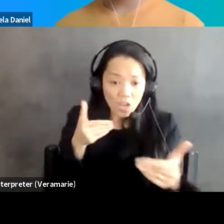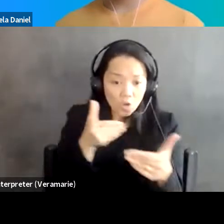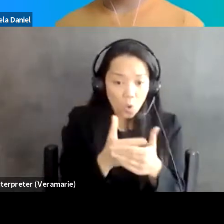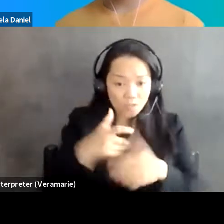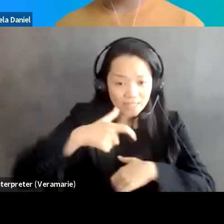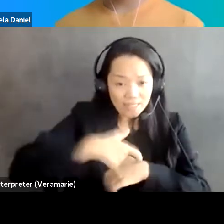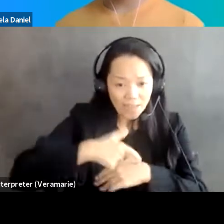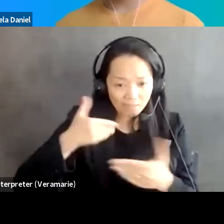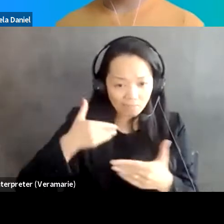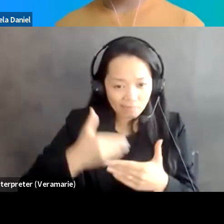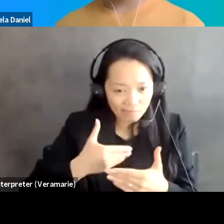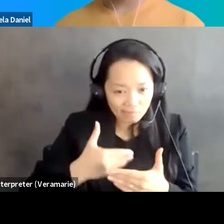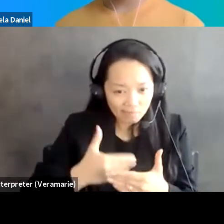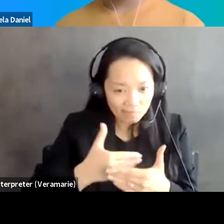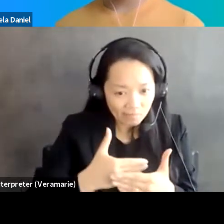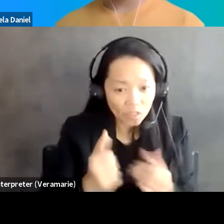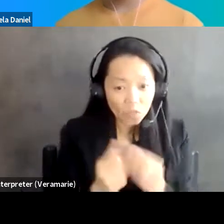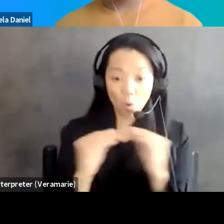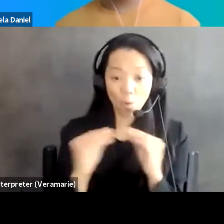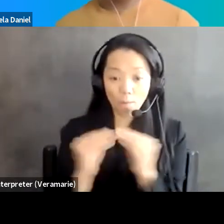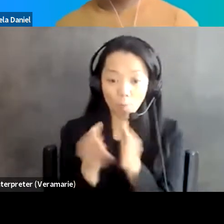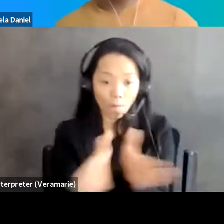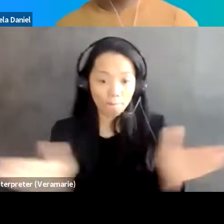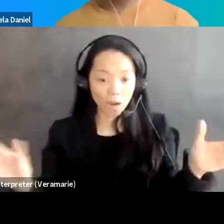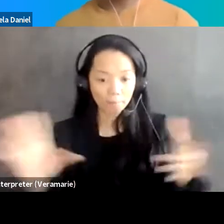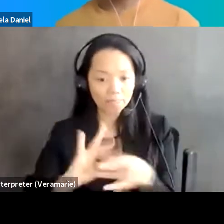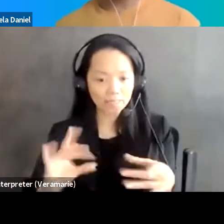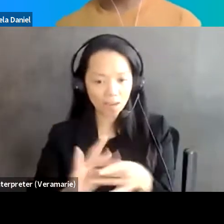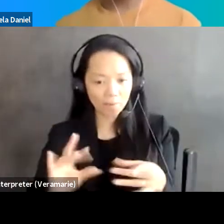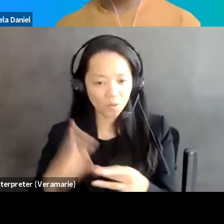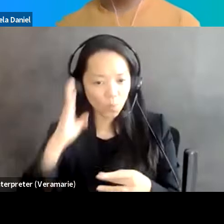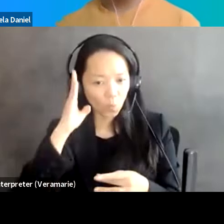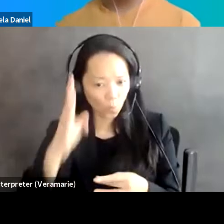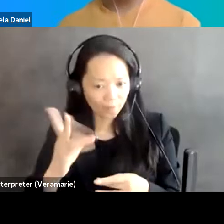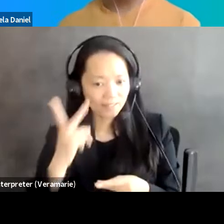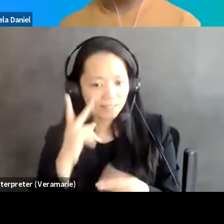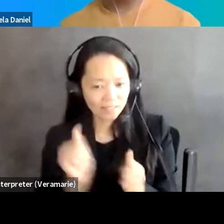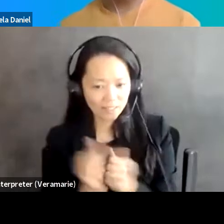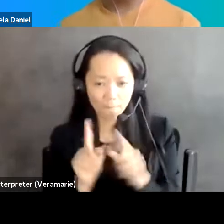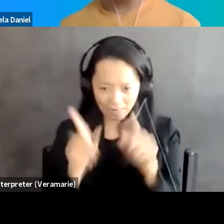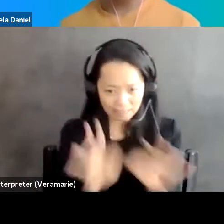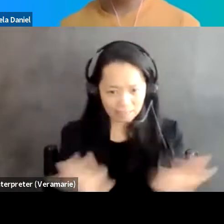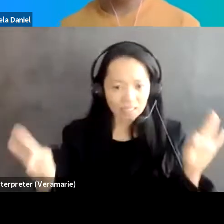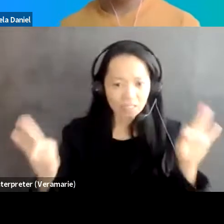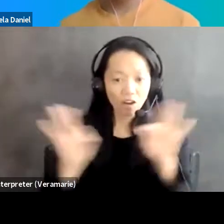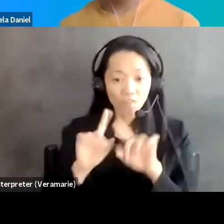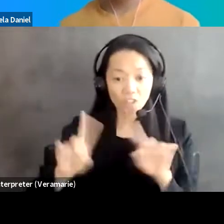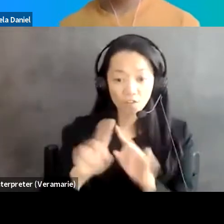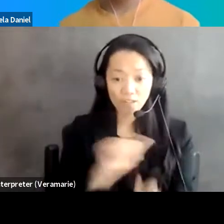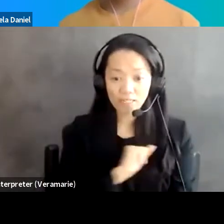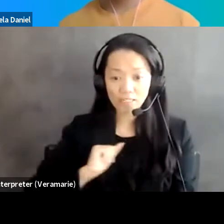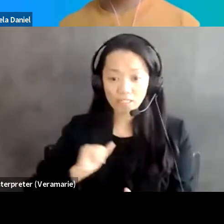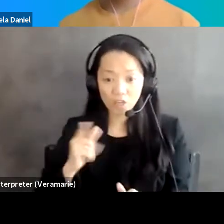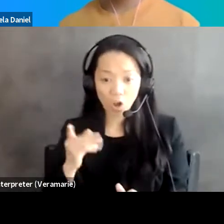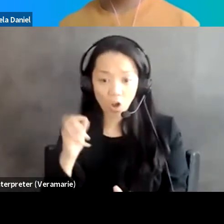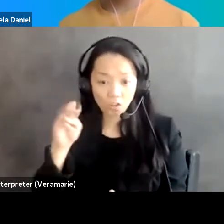deadline, you'll start to see more public statements. But I do think there are a significant number of aldermen in the city of Chicago who